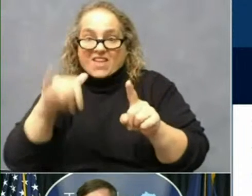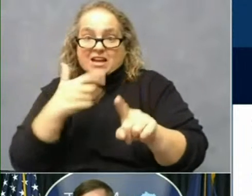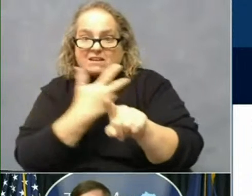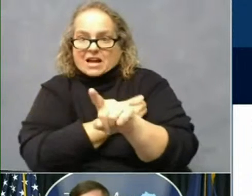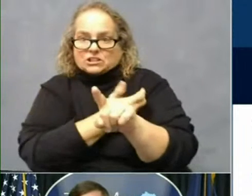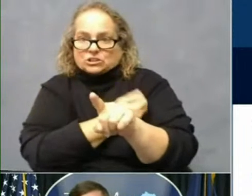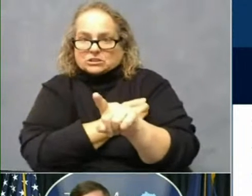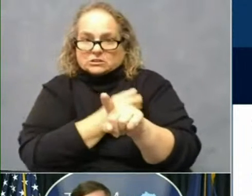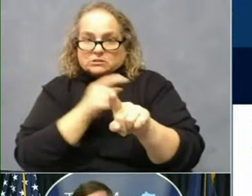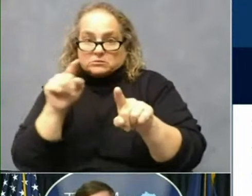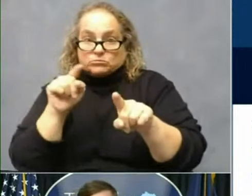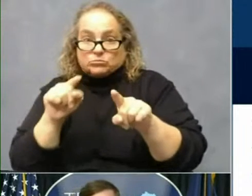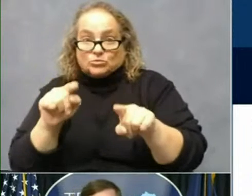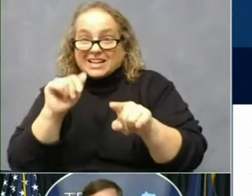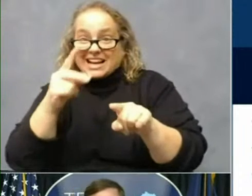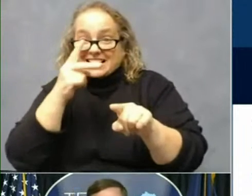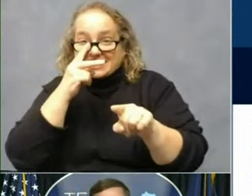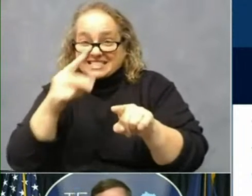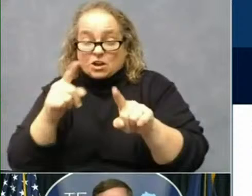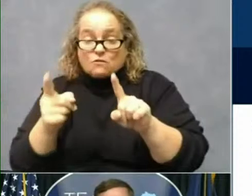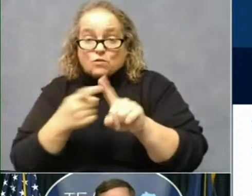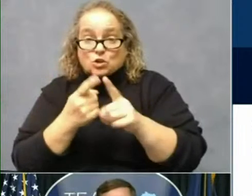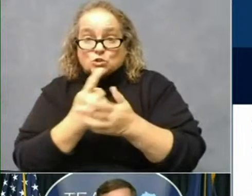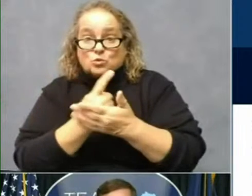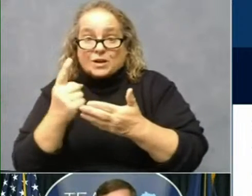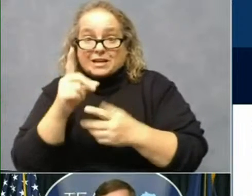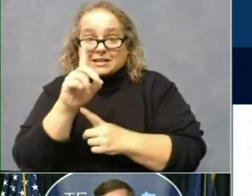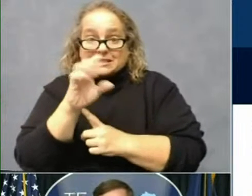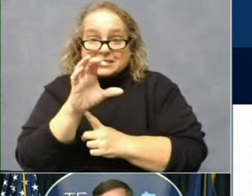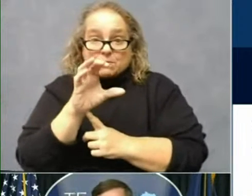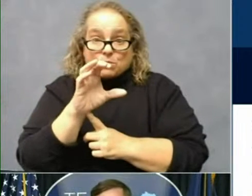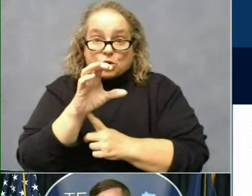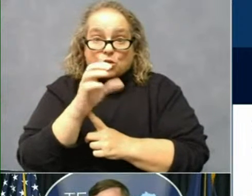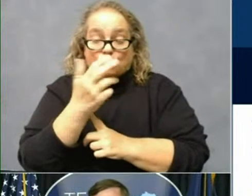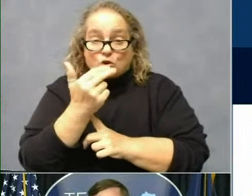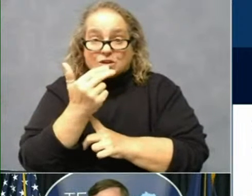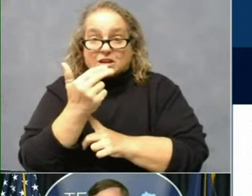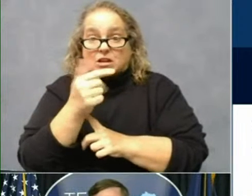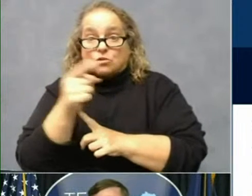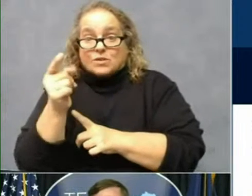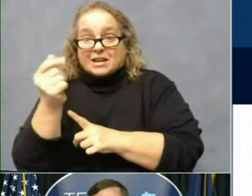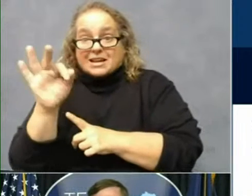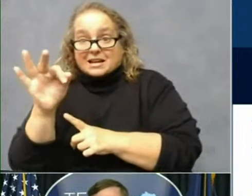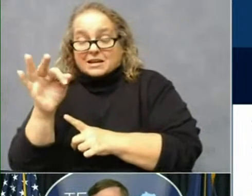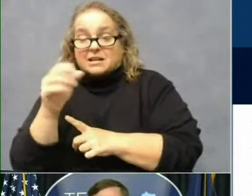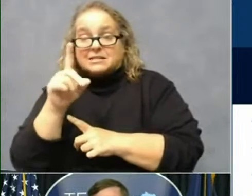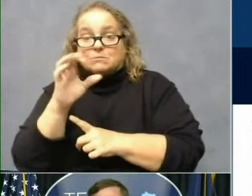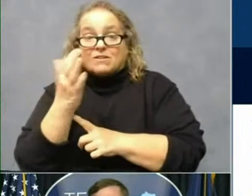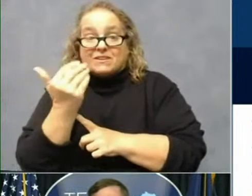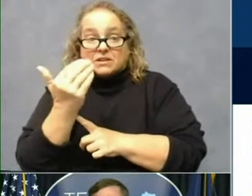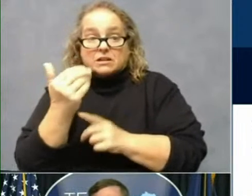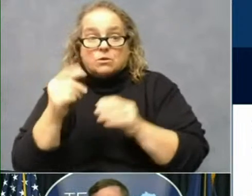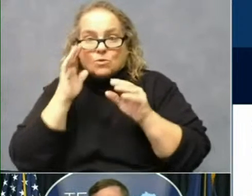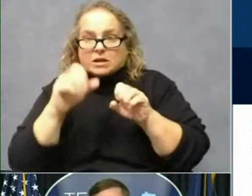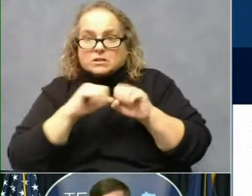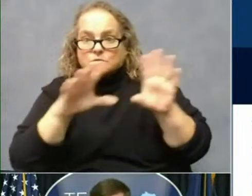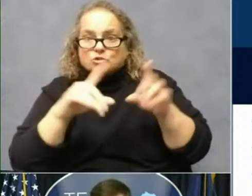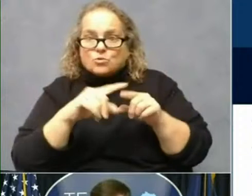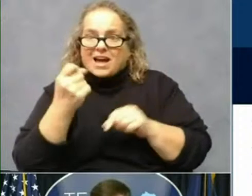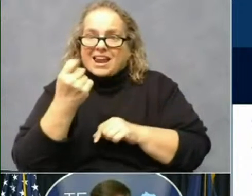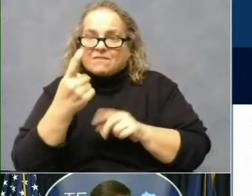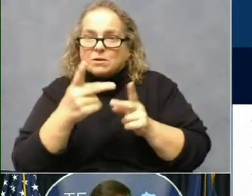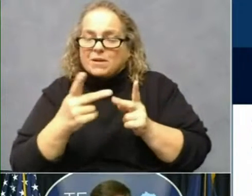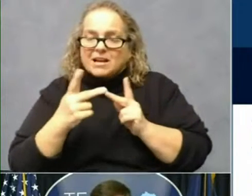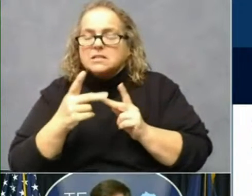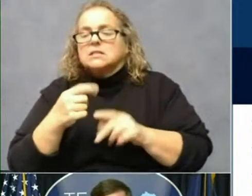So that first week, we talk about December 15th, that going out to the 11 facilities, and you think, we really wanted to be a part of that